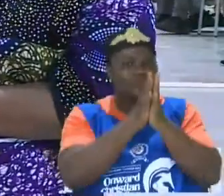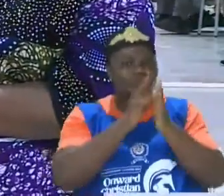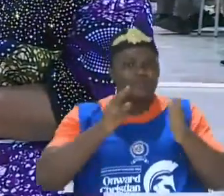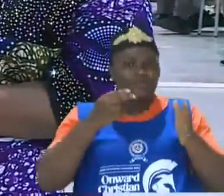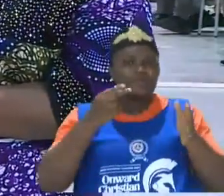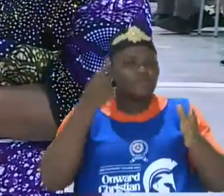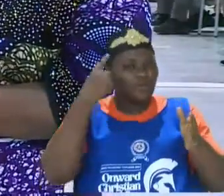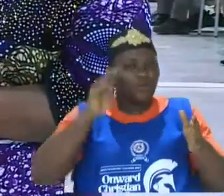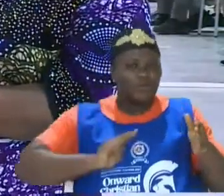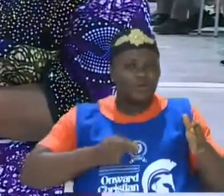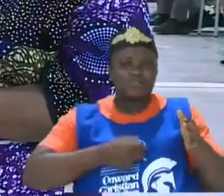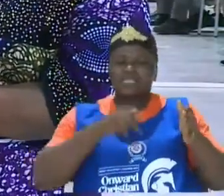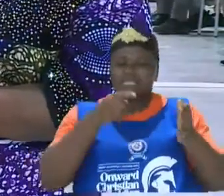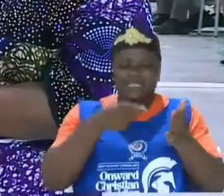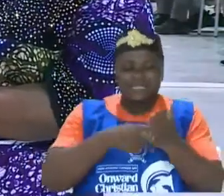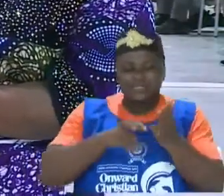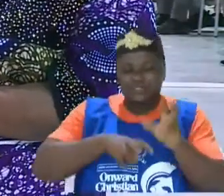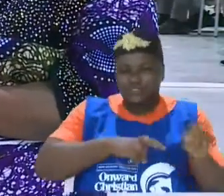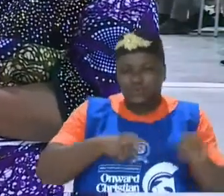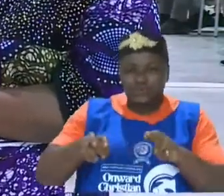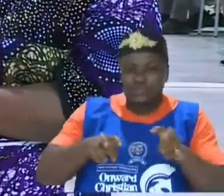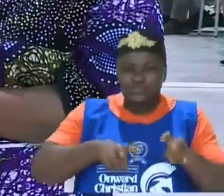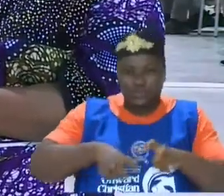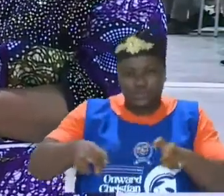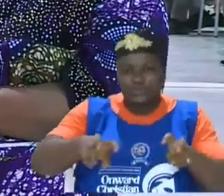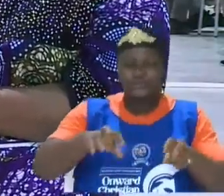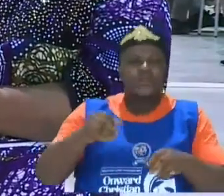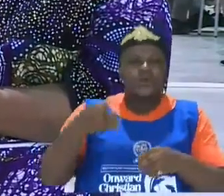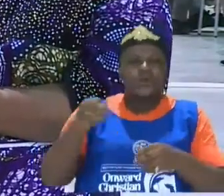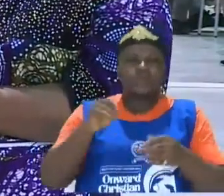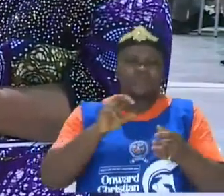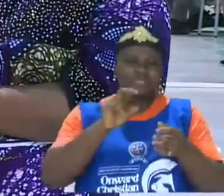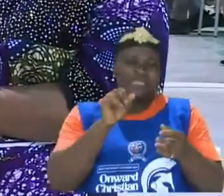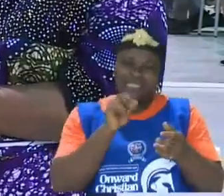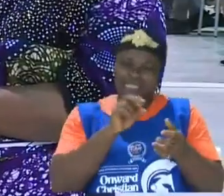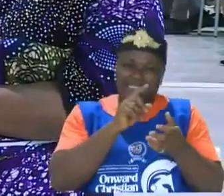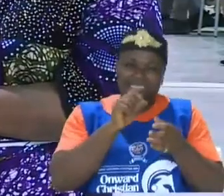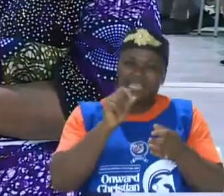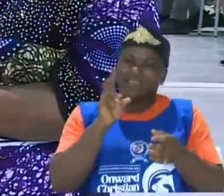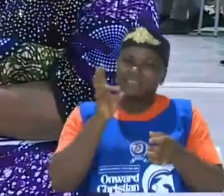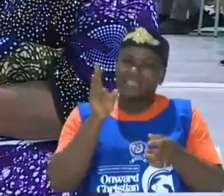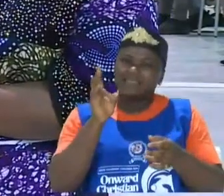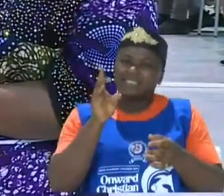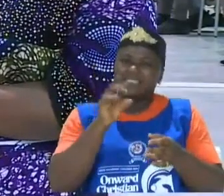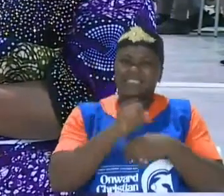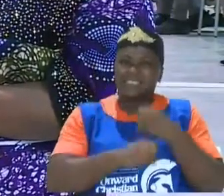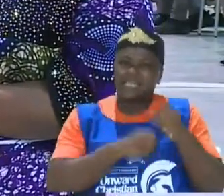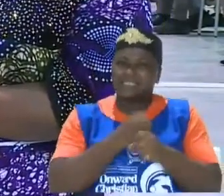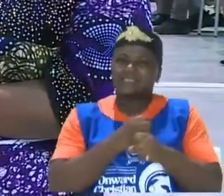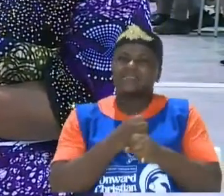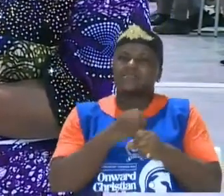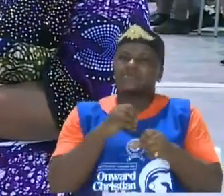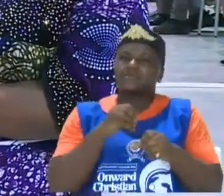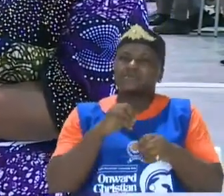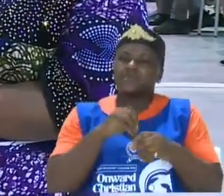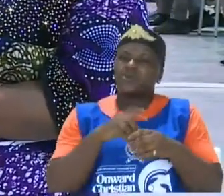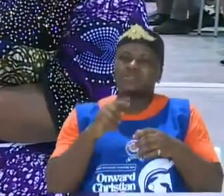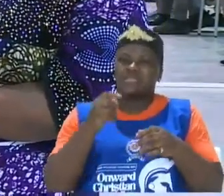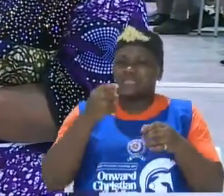years, on the second year of our marriage, we found out that my wife had